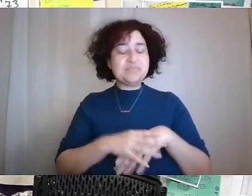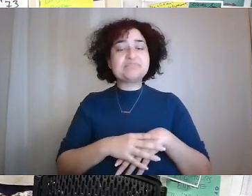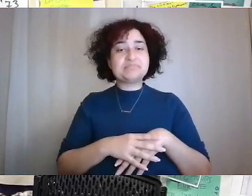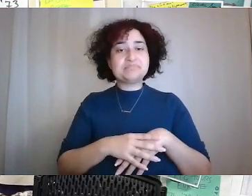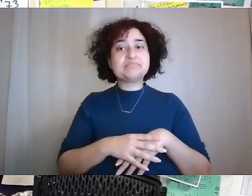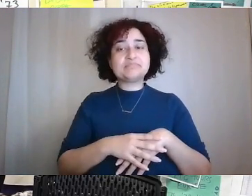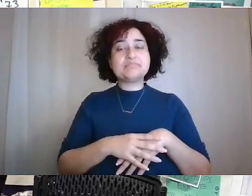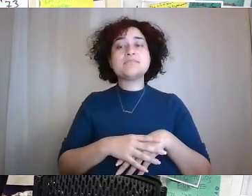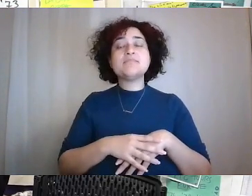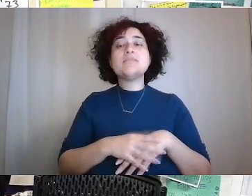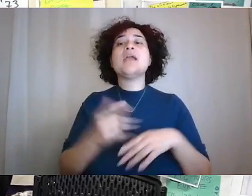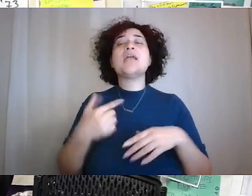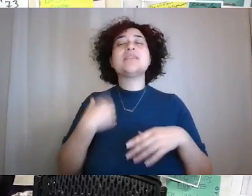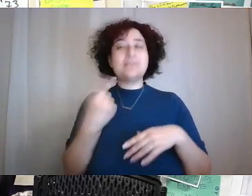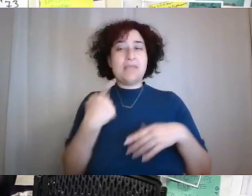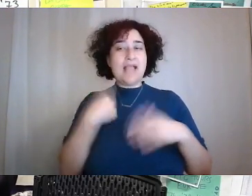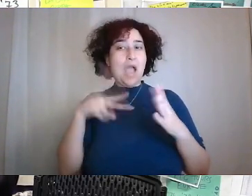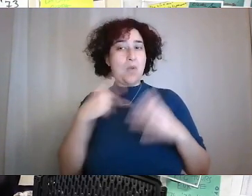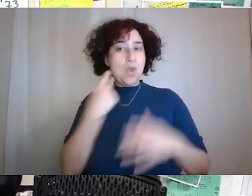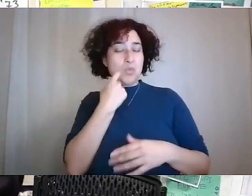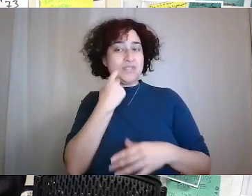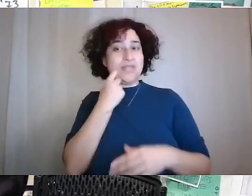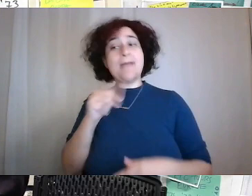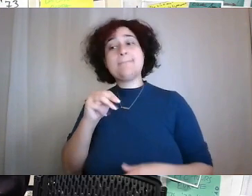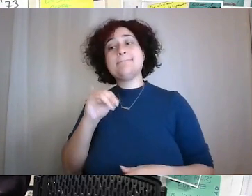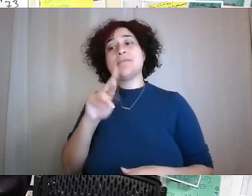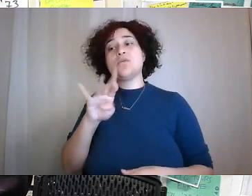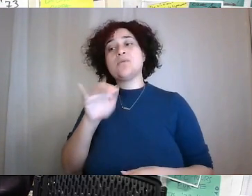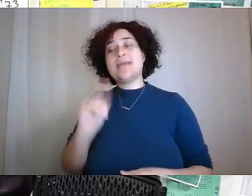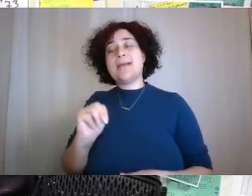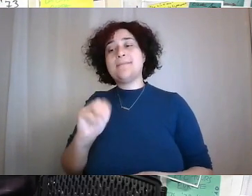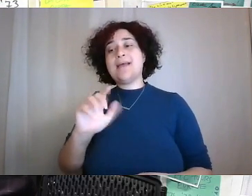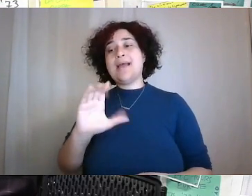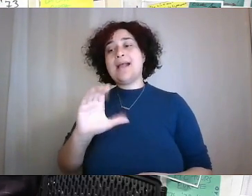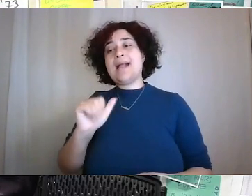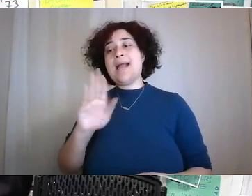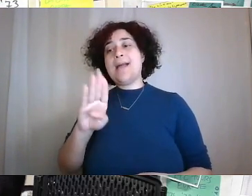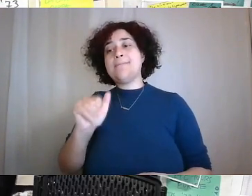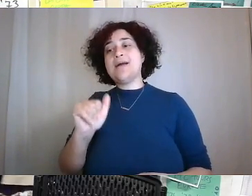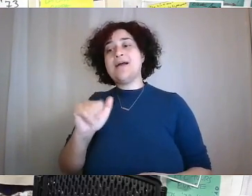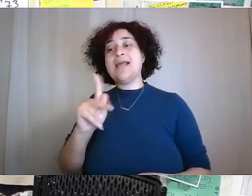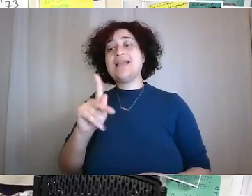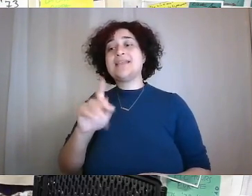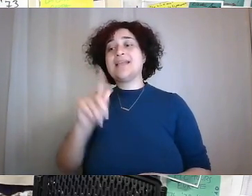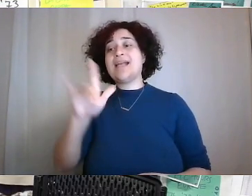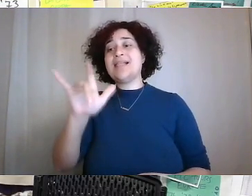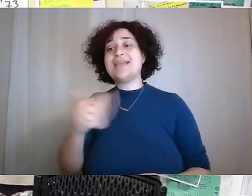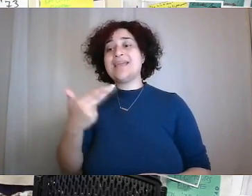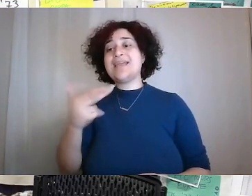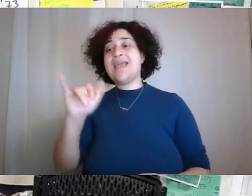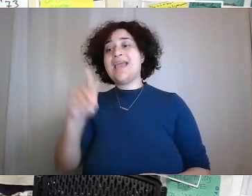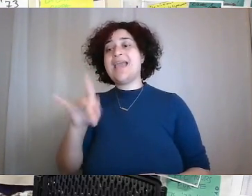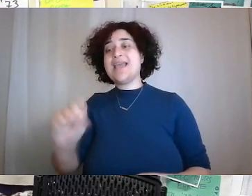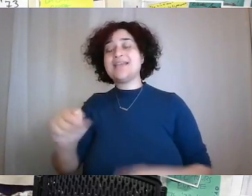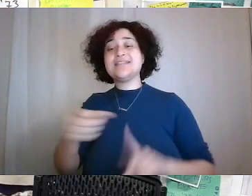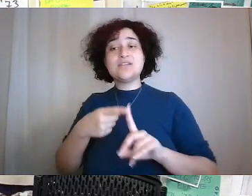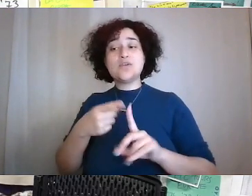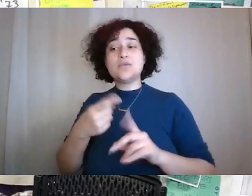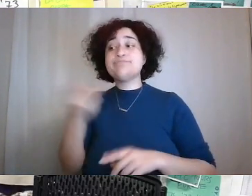recently by Miriam Caba and Kelly Hayes, who are both exceptional